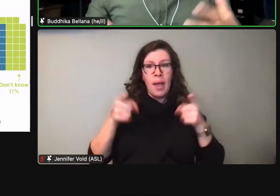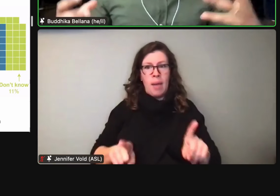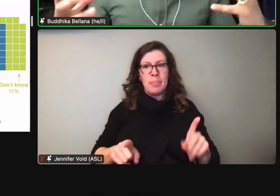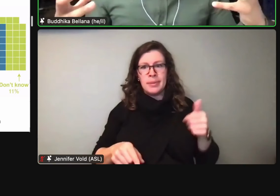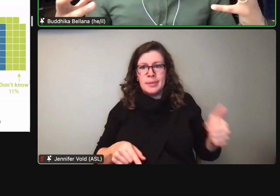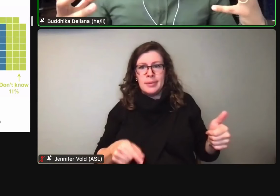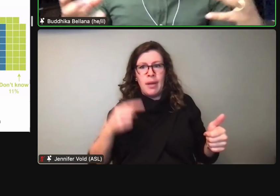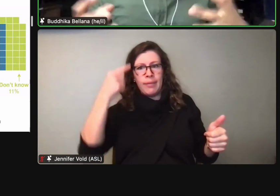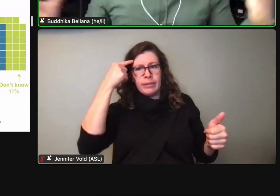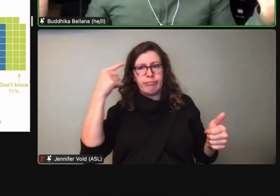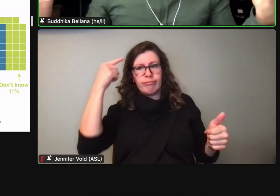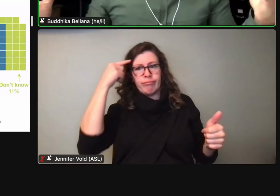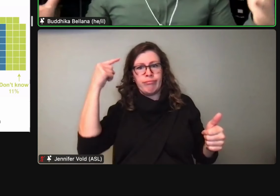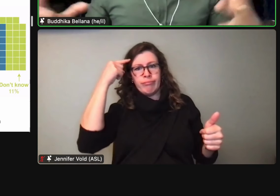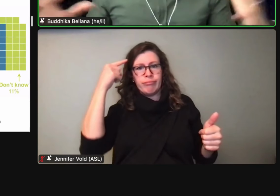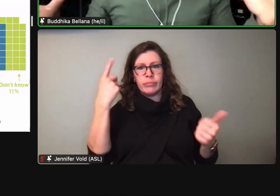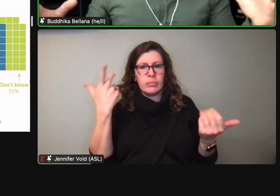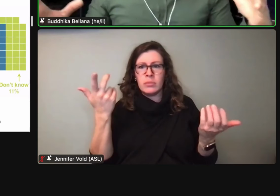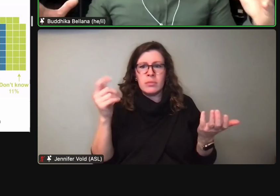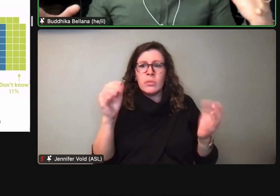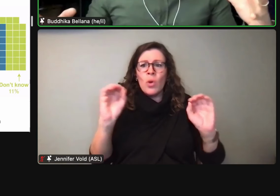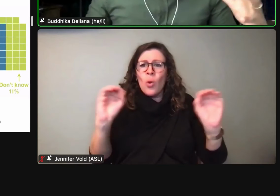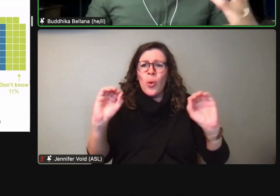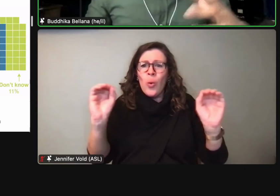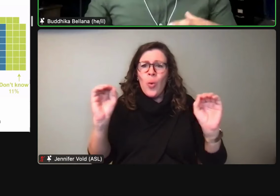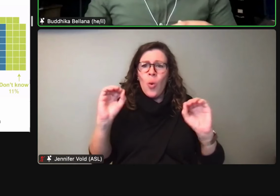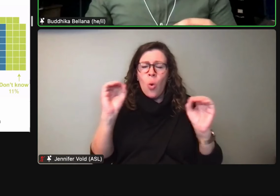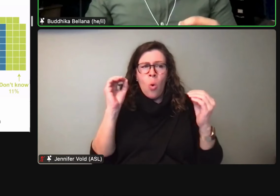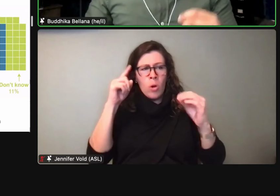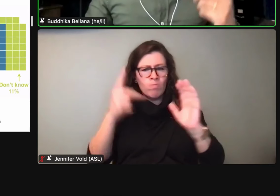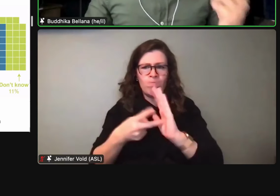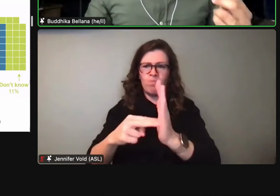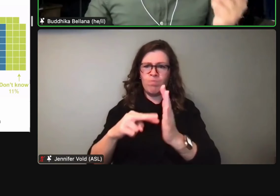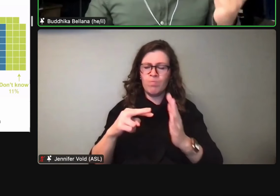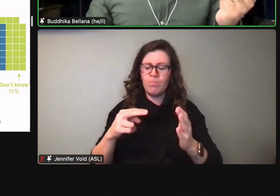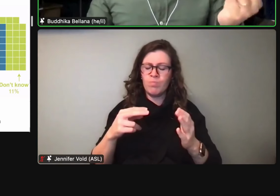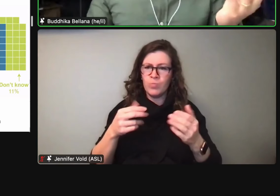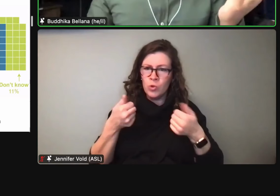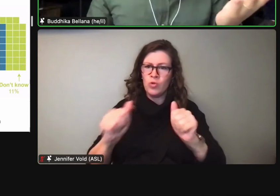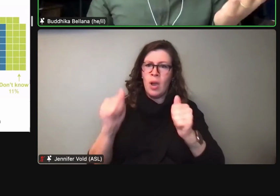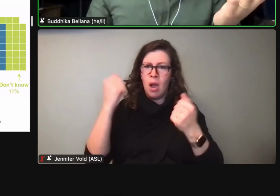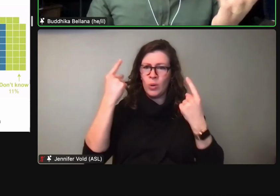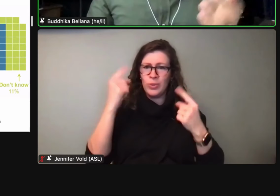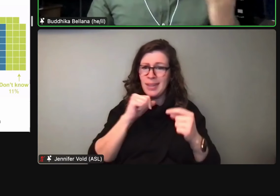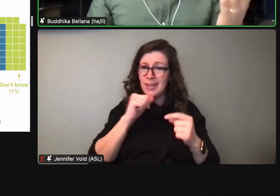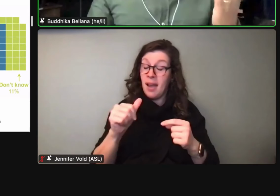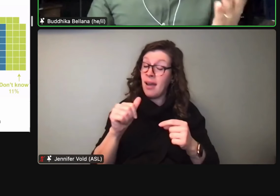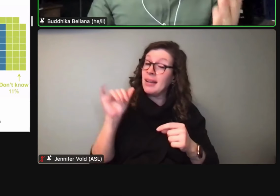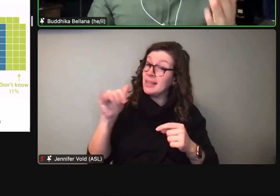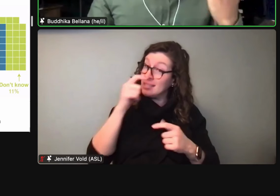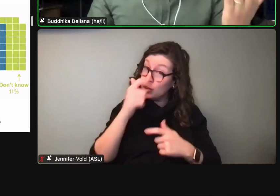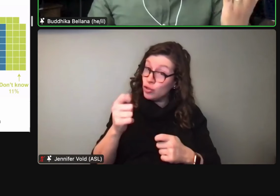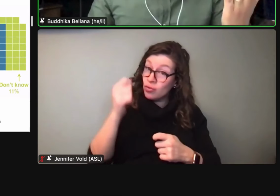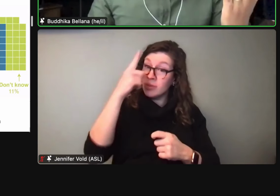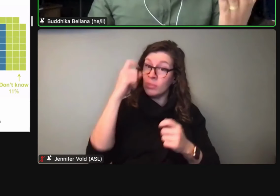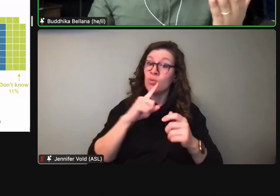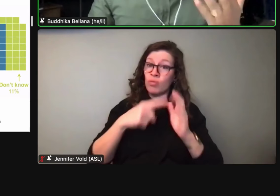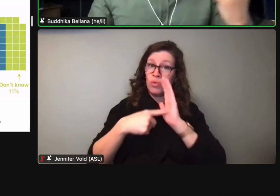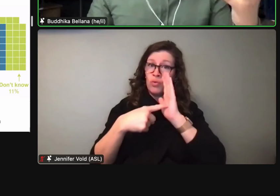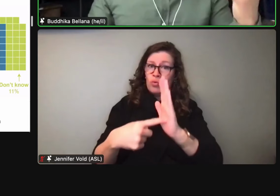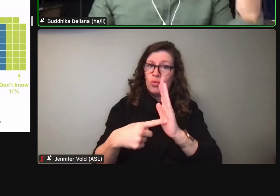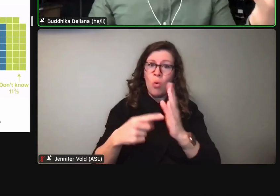without any intention whatsoever. And what this is interesting because it kind of shows that it's